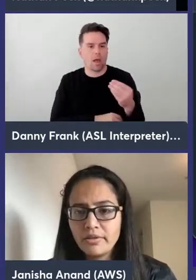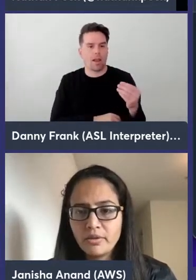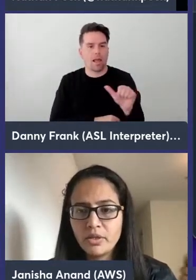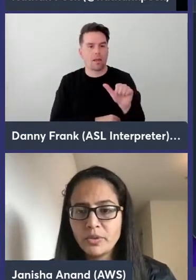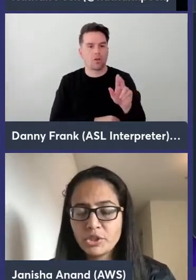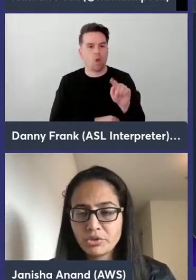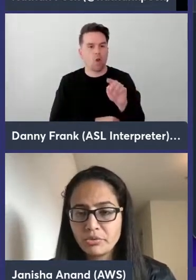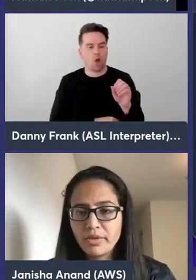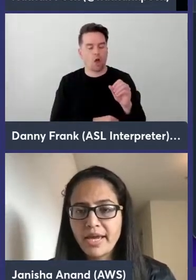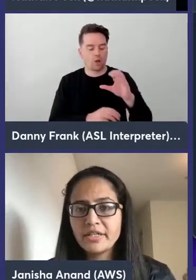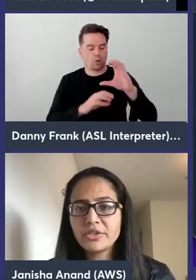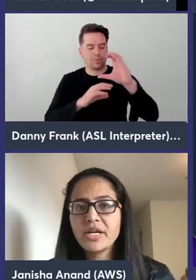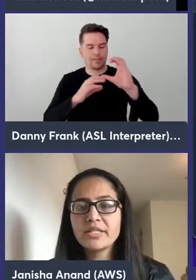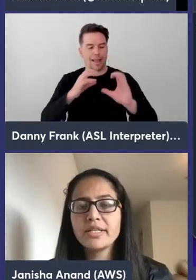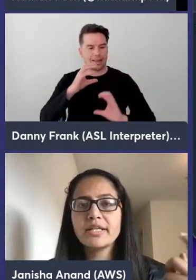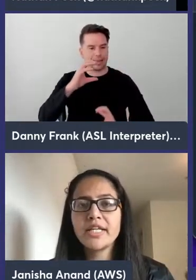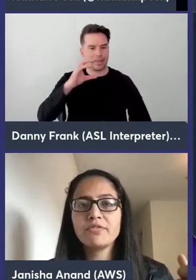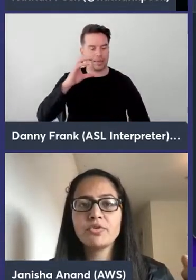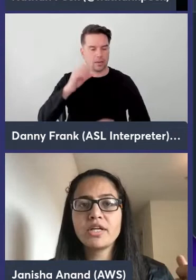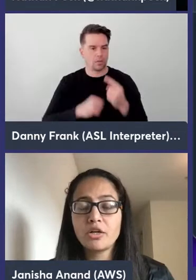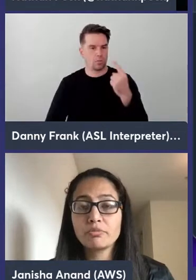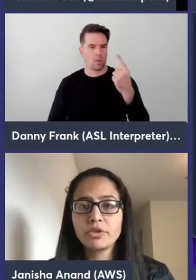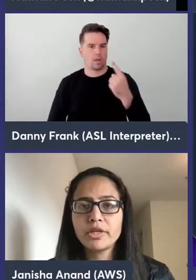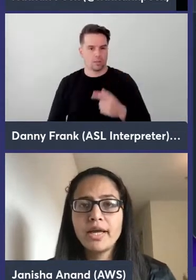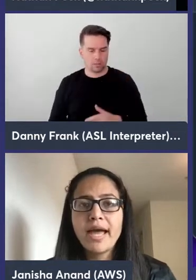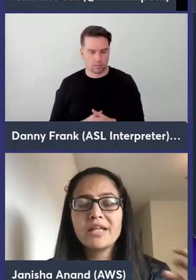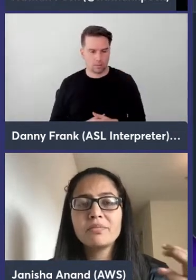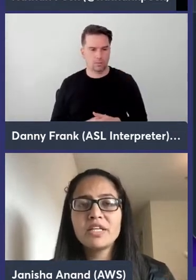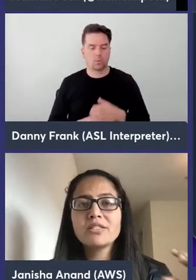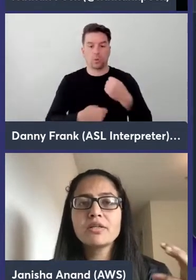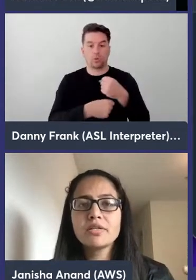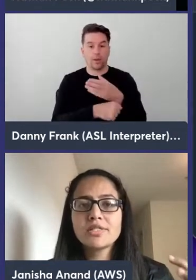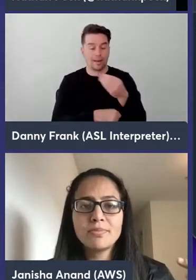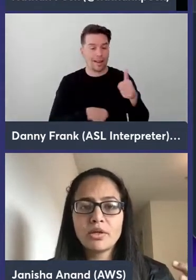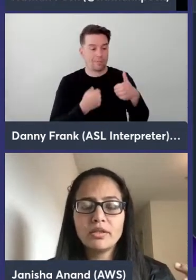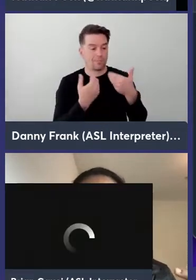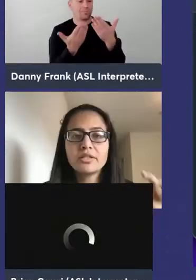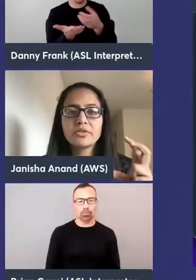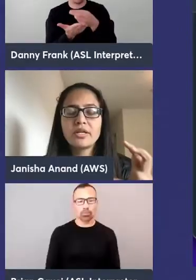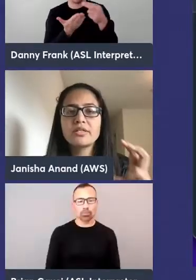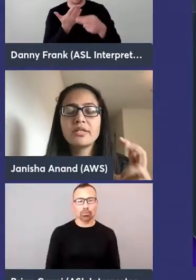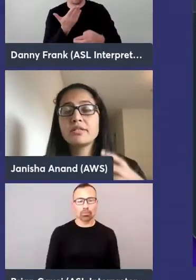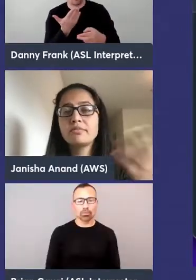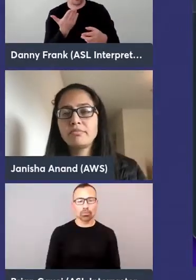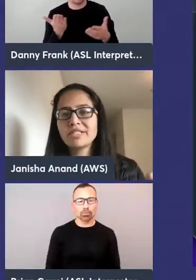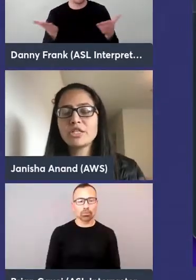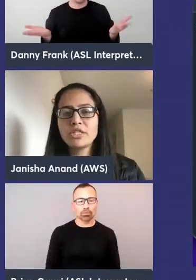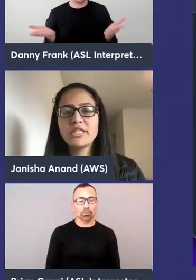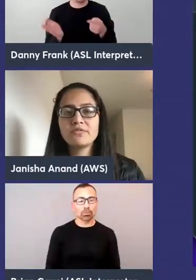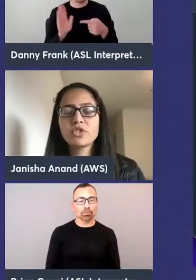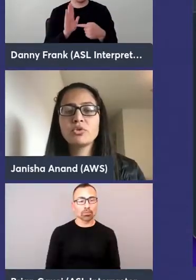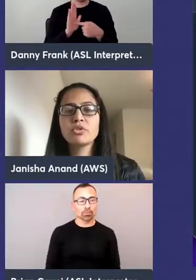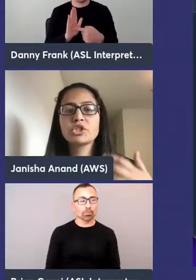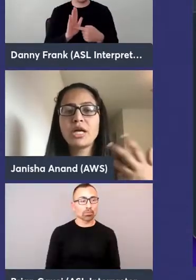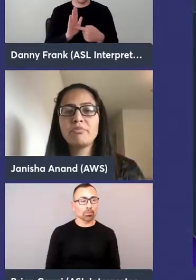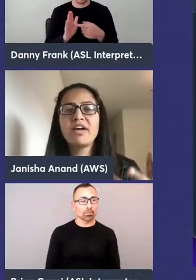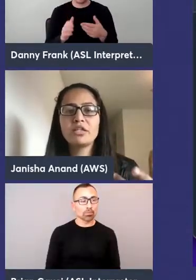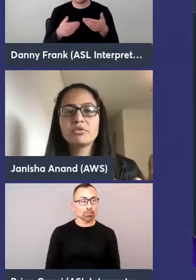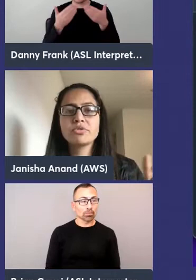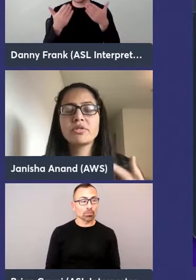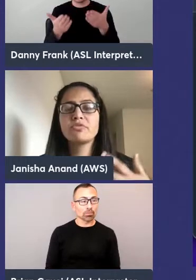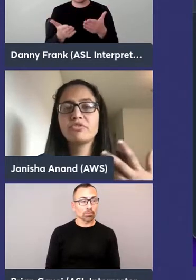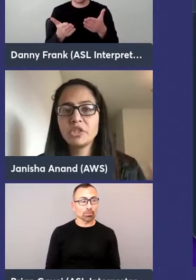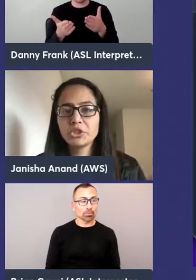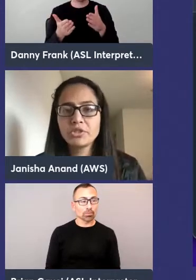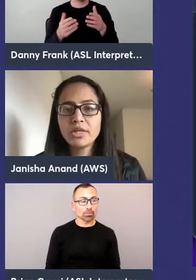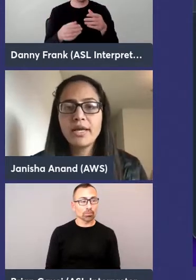on with true, and it created and gave you the output. And based on this model, it essentially gives you the sharp